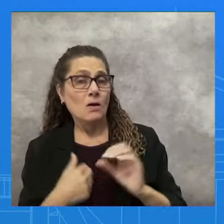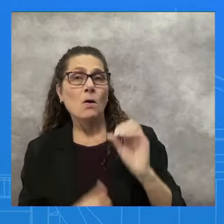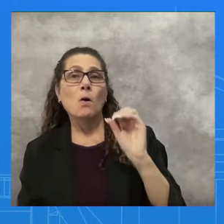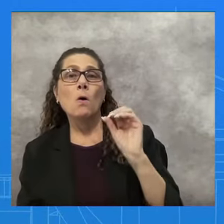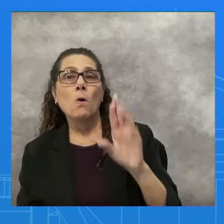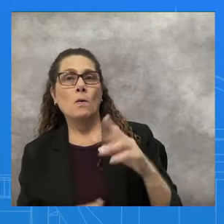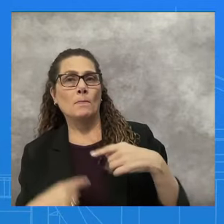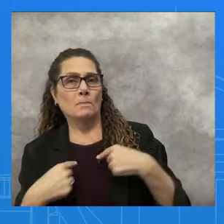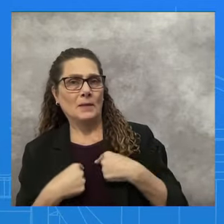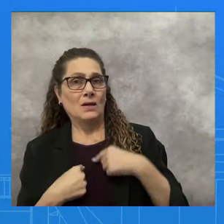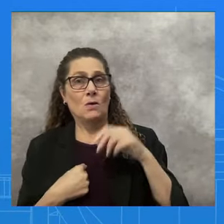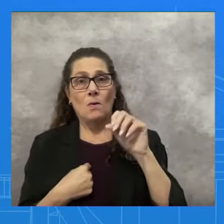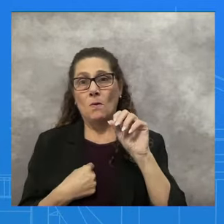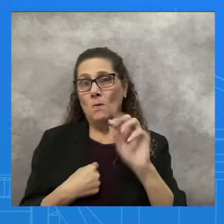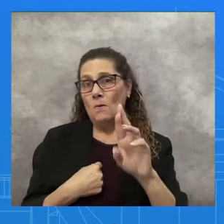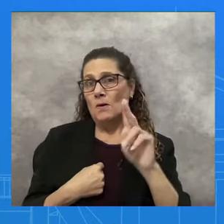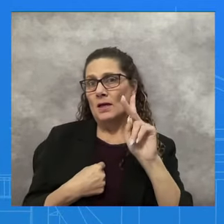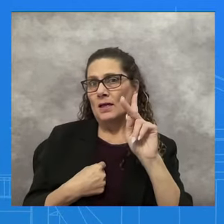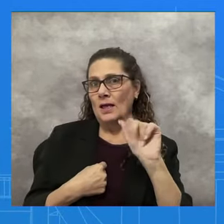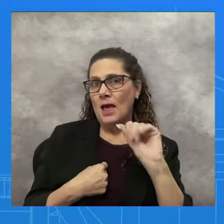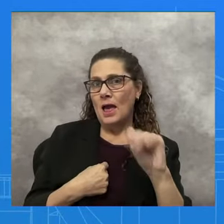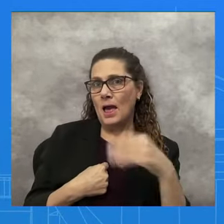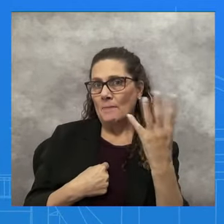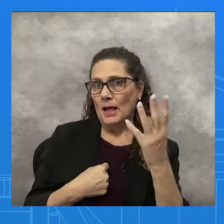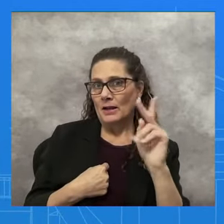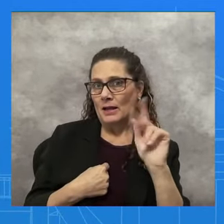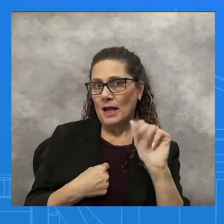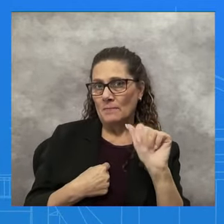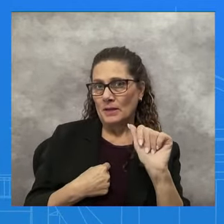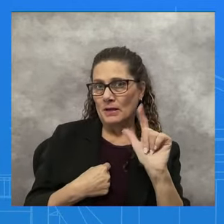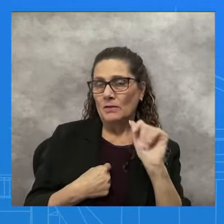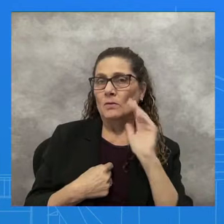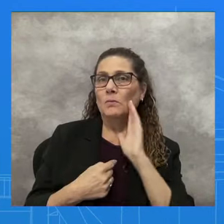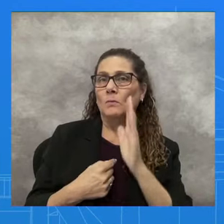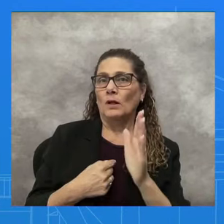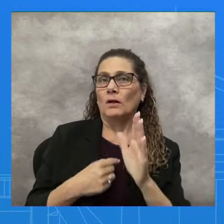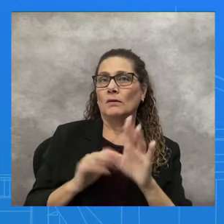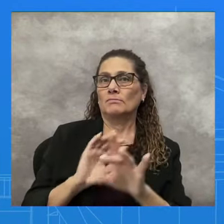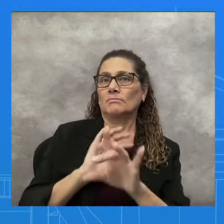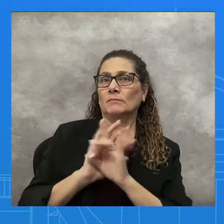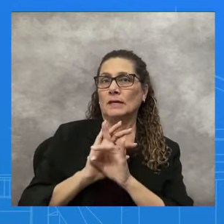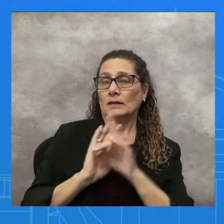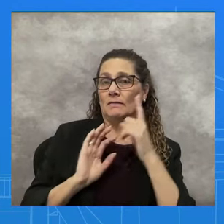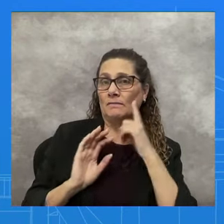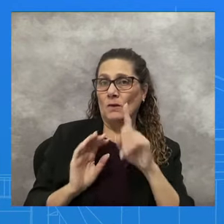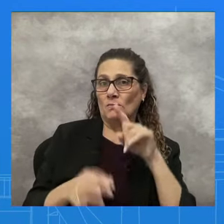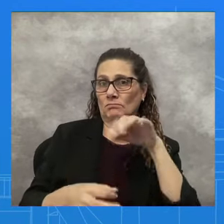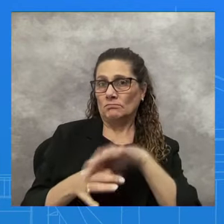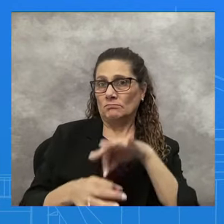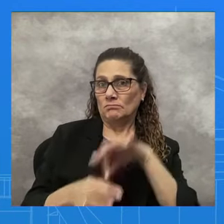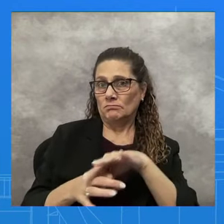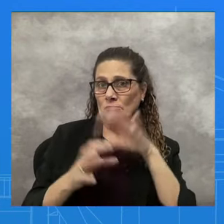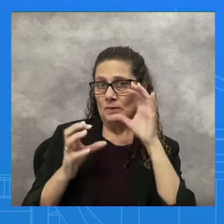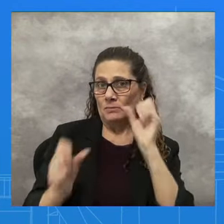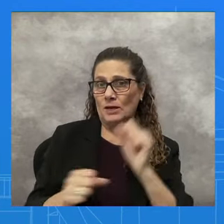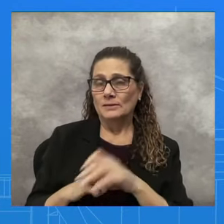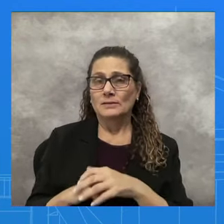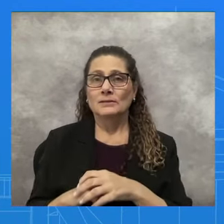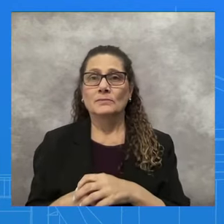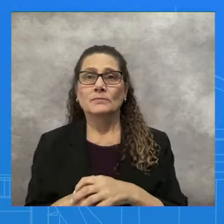very careful here. As you just stated, there's a Hatch Act. I am a federal employee. I cannot speak